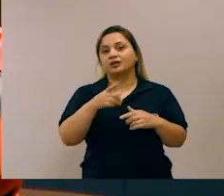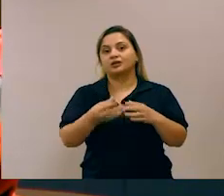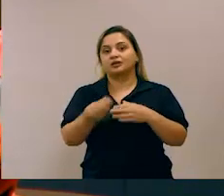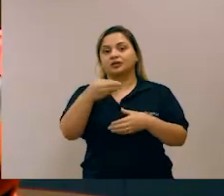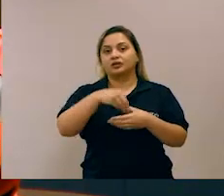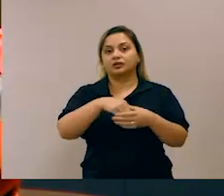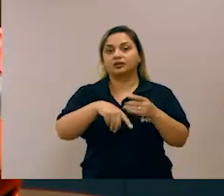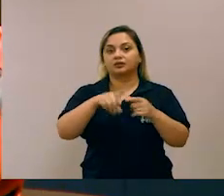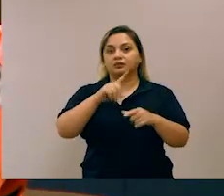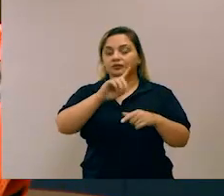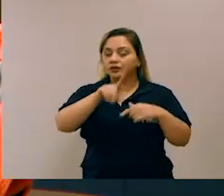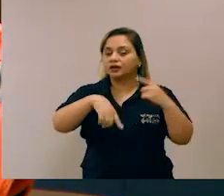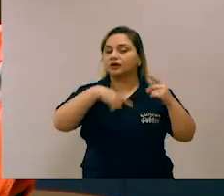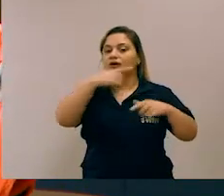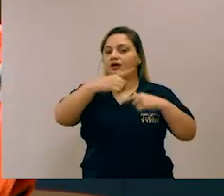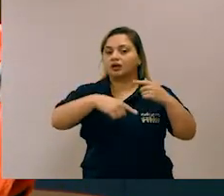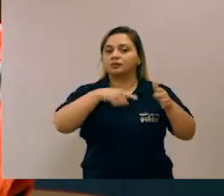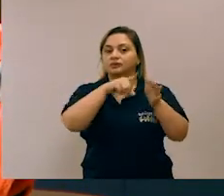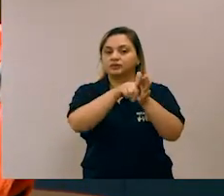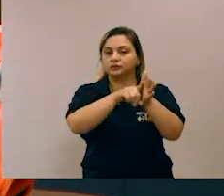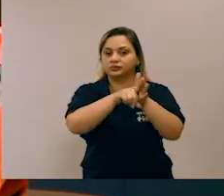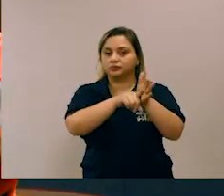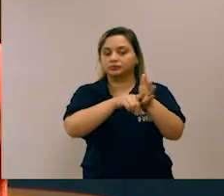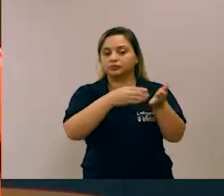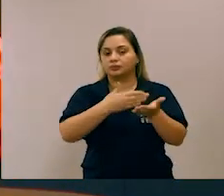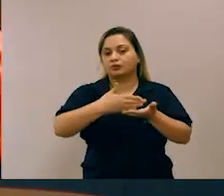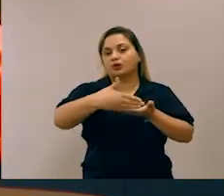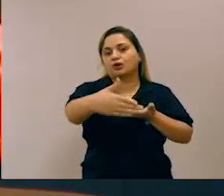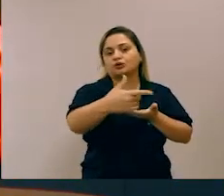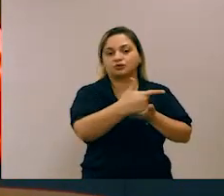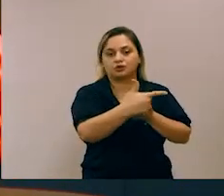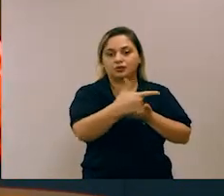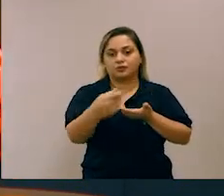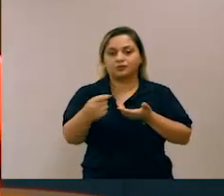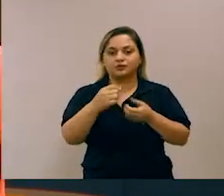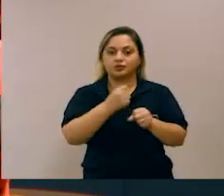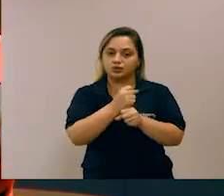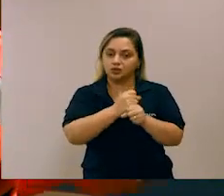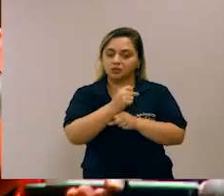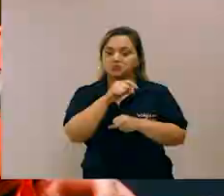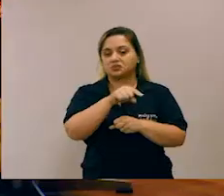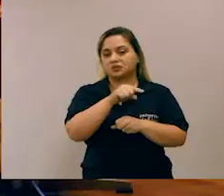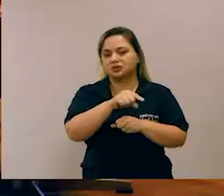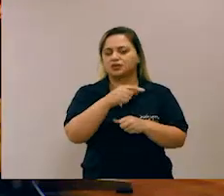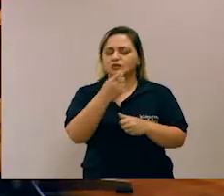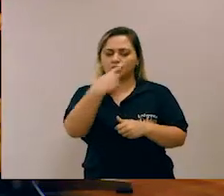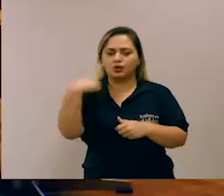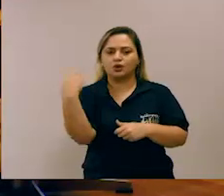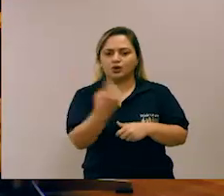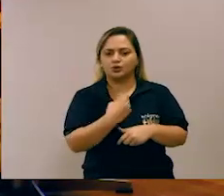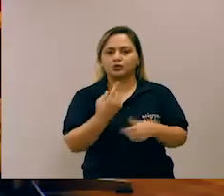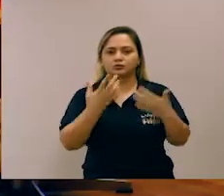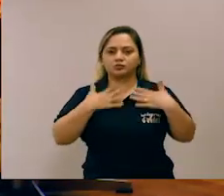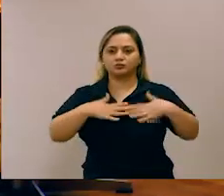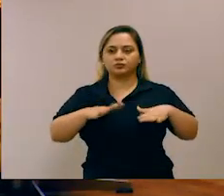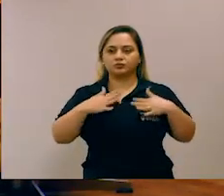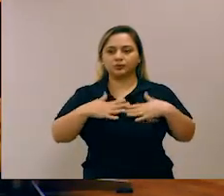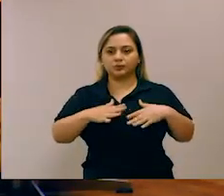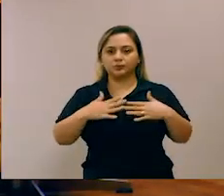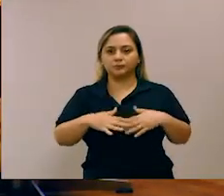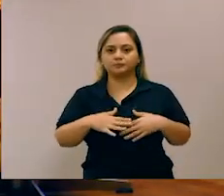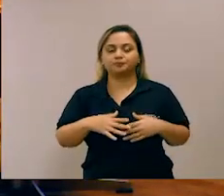altered, they're going to be tested every year, all the time, within the next 20 years. And what about